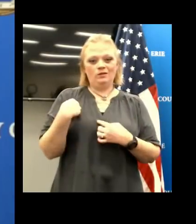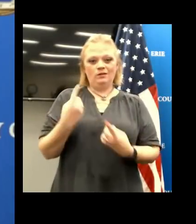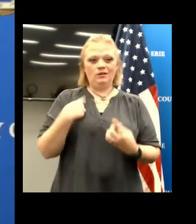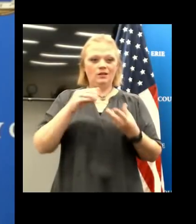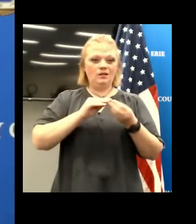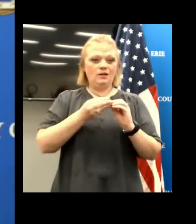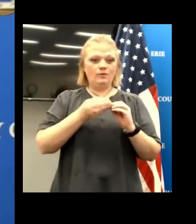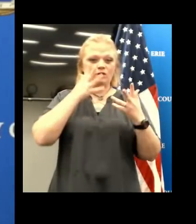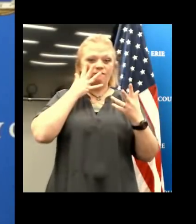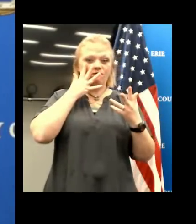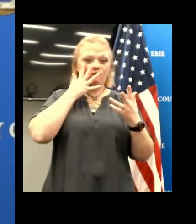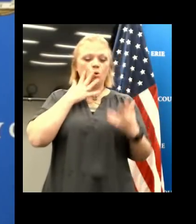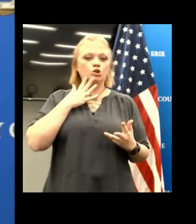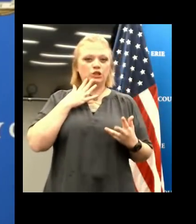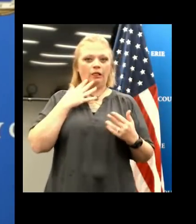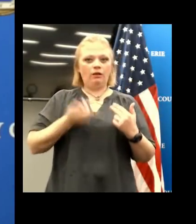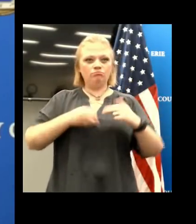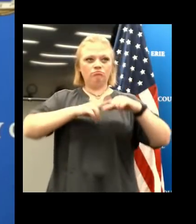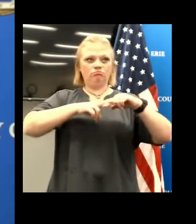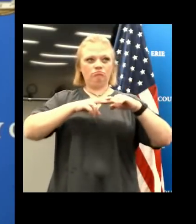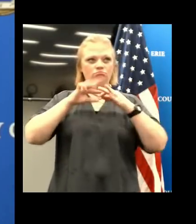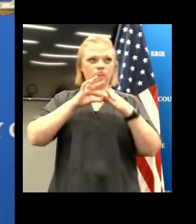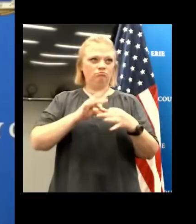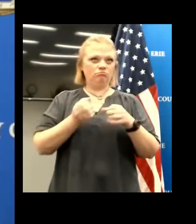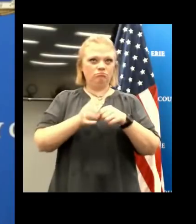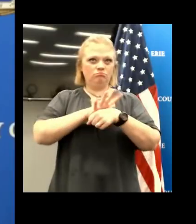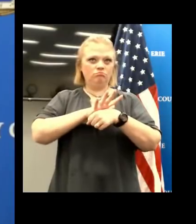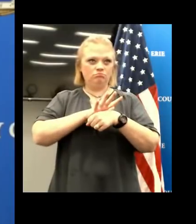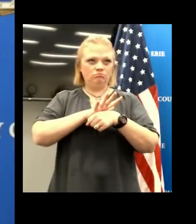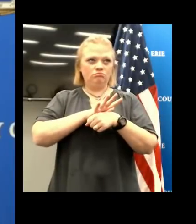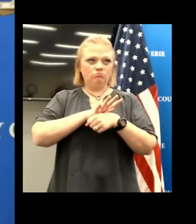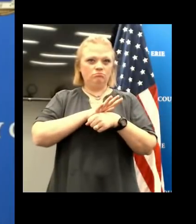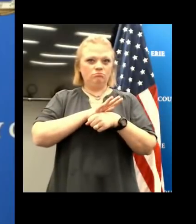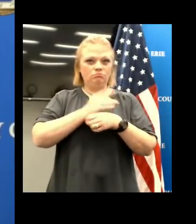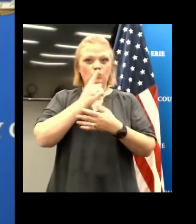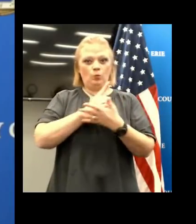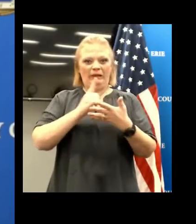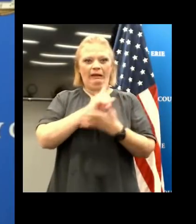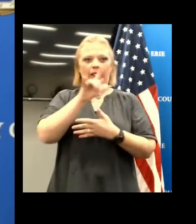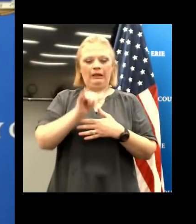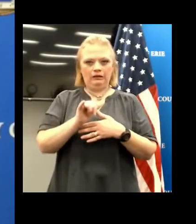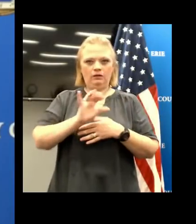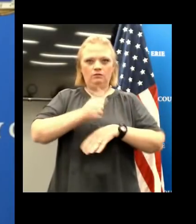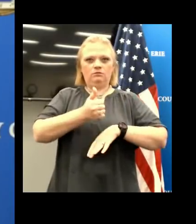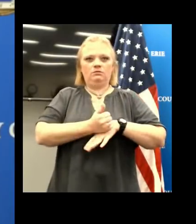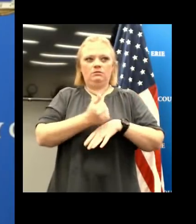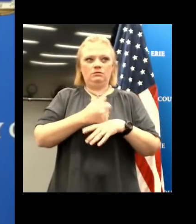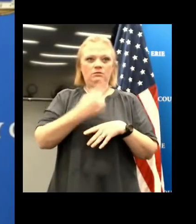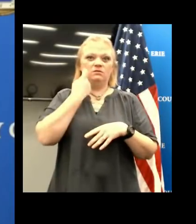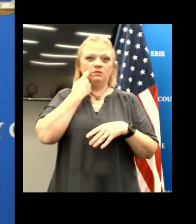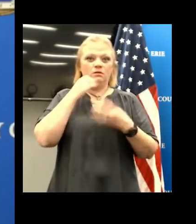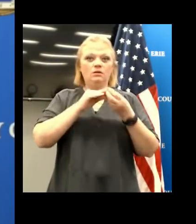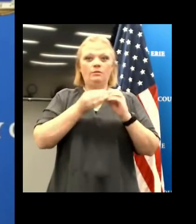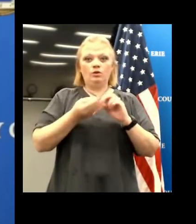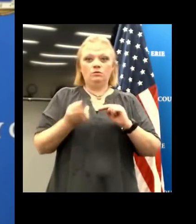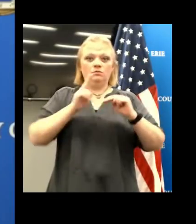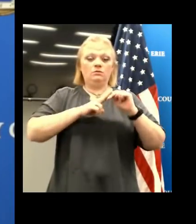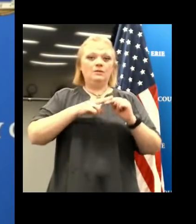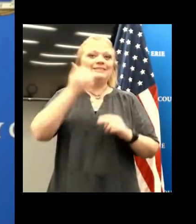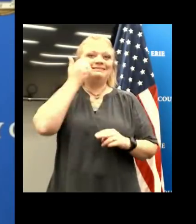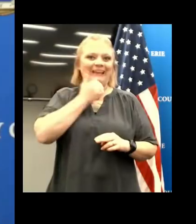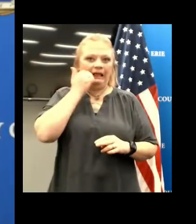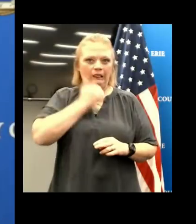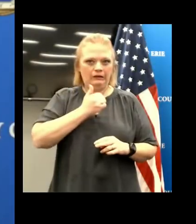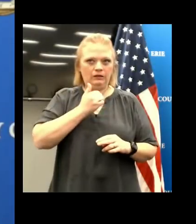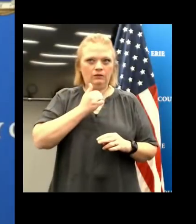that have unfortunately gone up with regards to COVID-19 on a weekly basis, and we're starting to see lately some numbers go up with regards to a daily